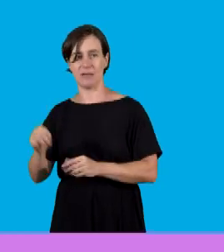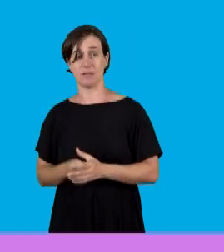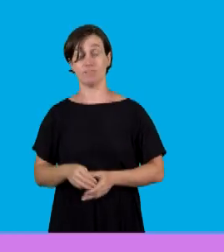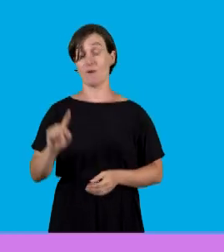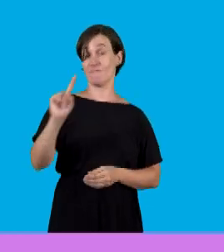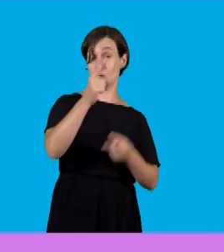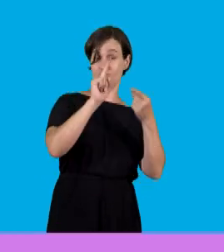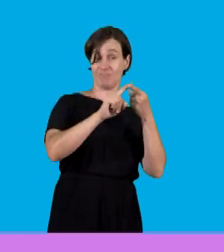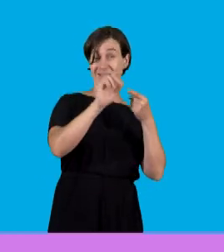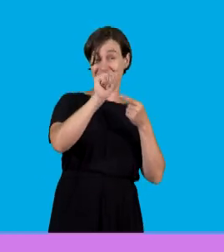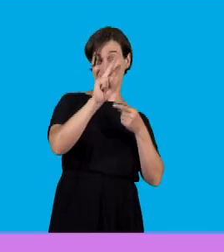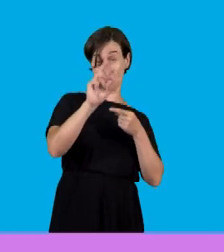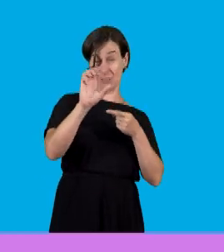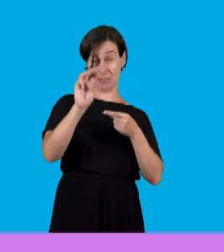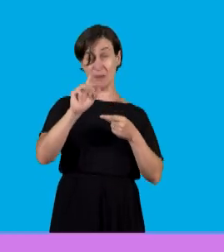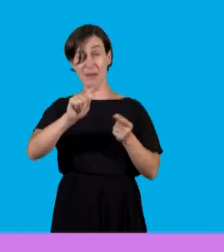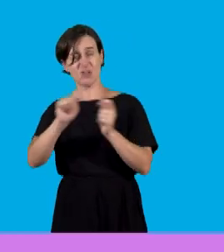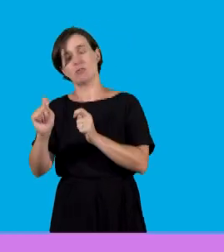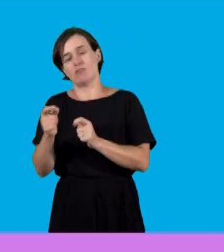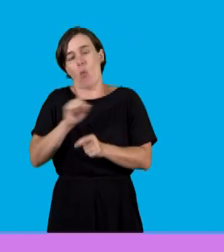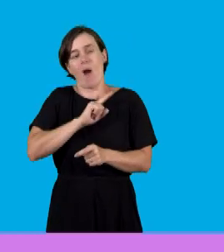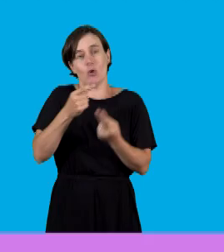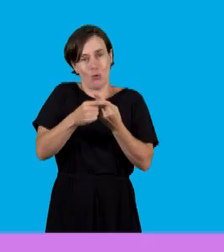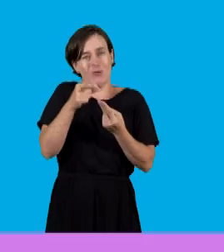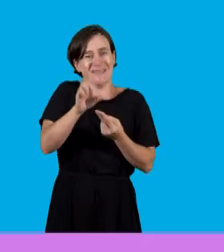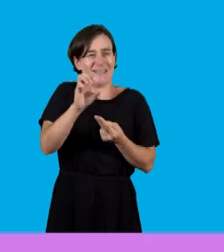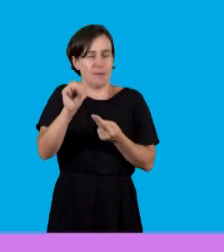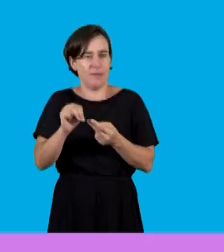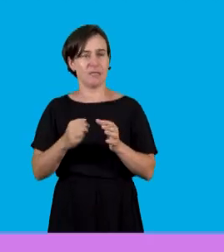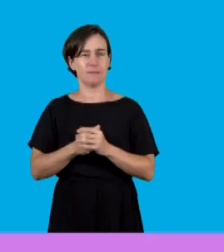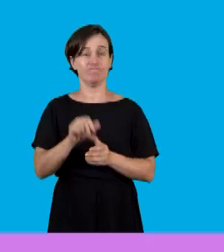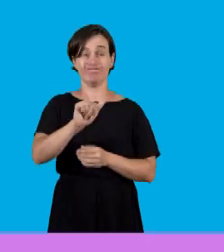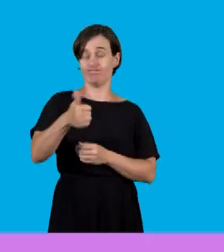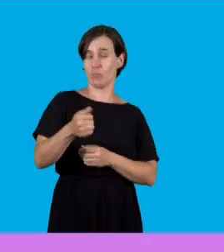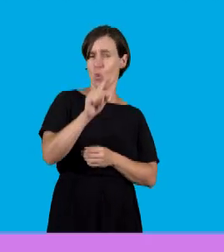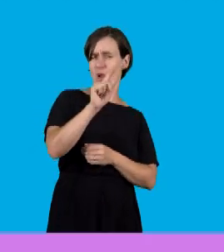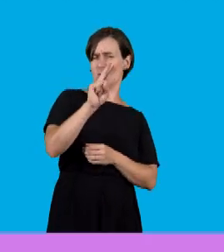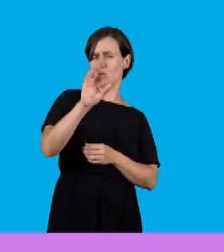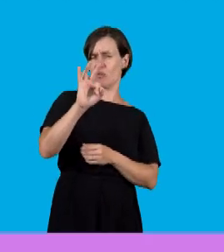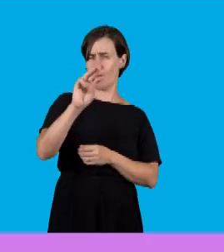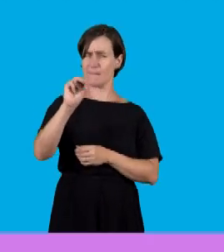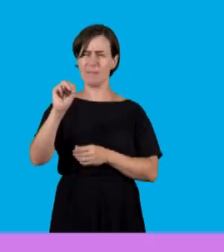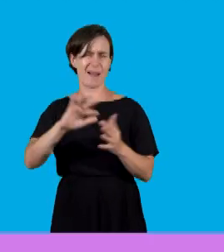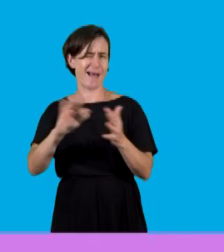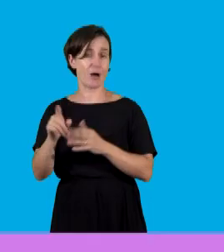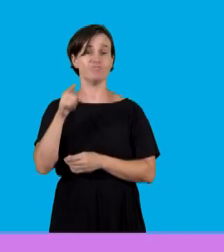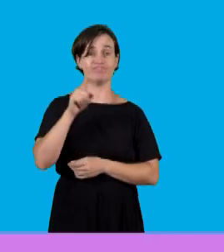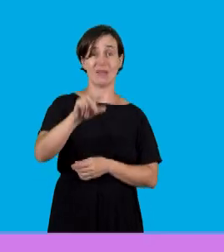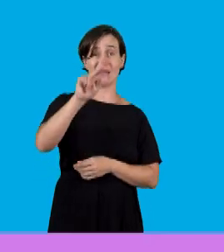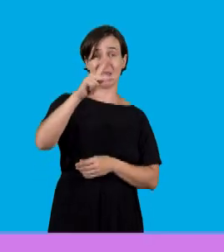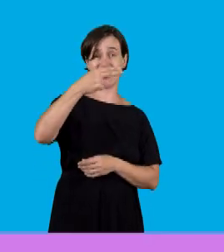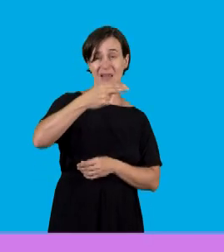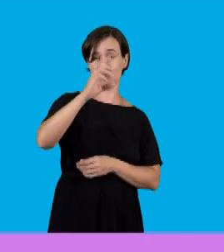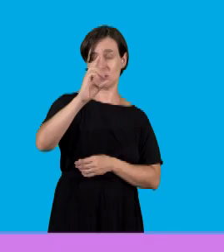that we have is 62 centimeters. There's no need to convert that. Then we have to convert millimeters to centimeter. We said KK hates